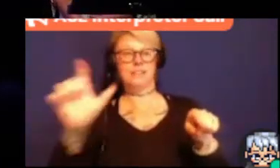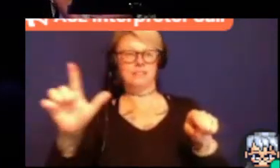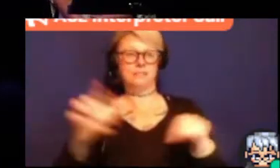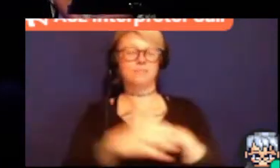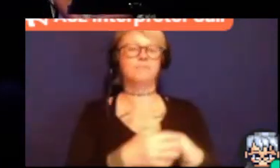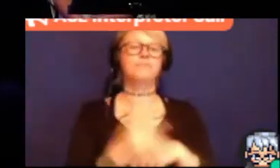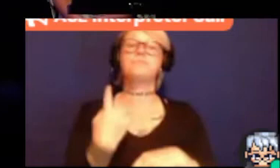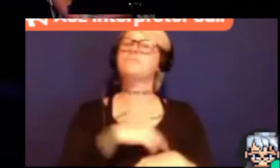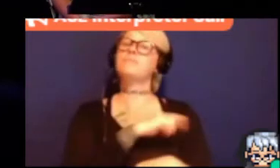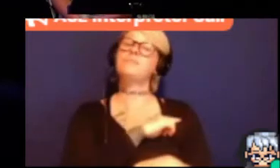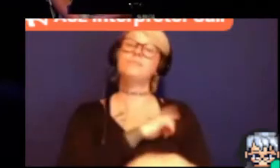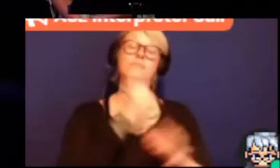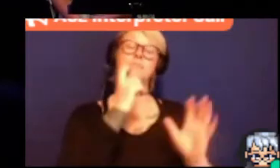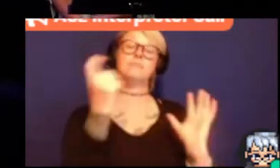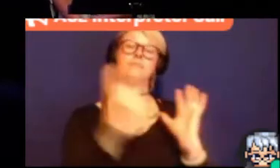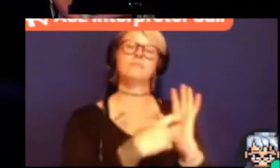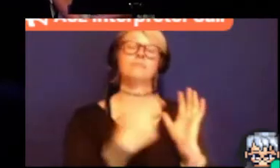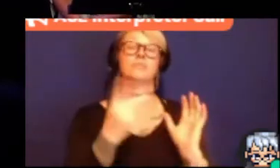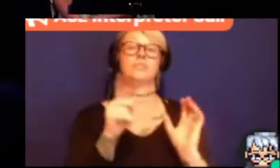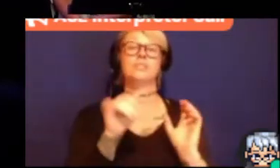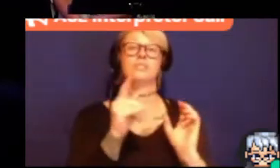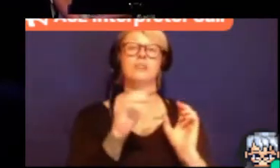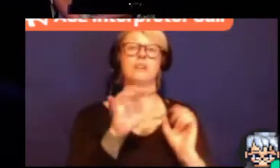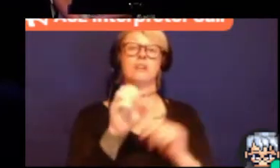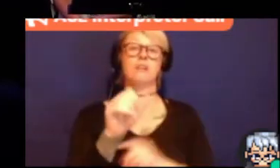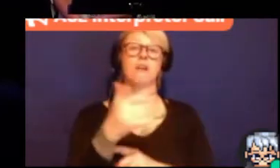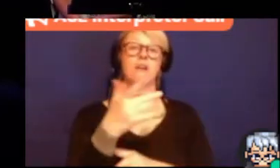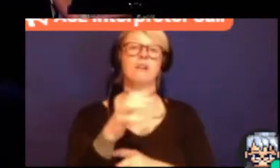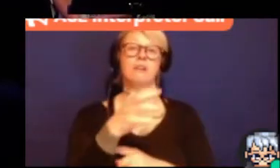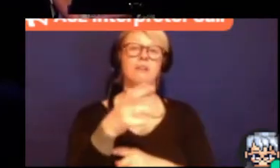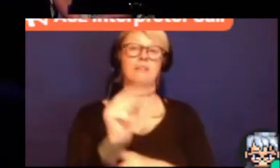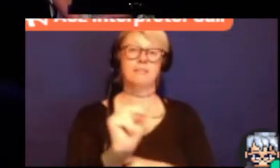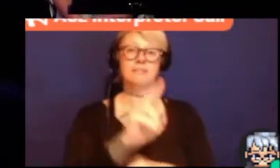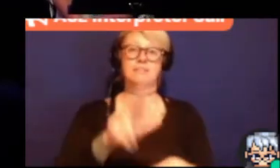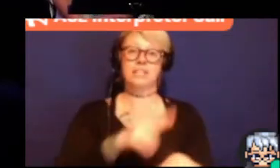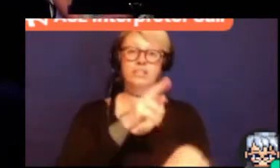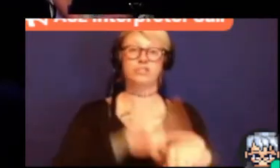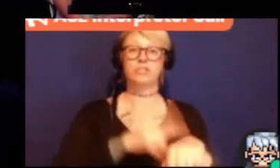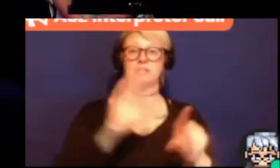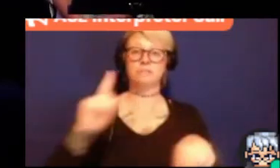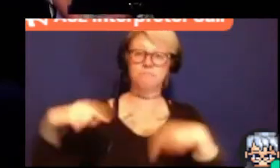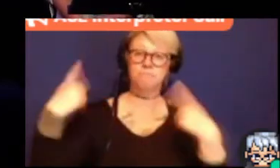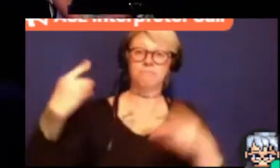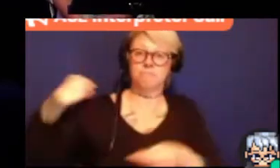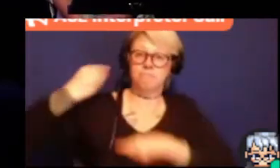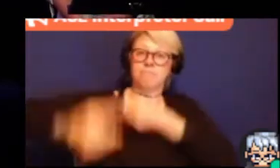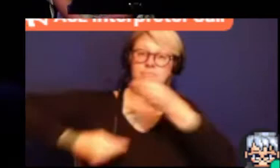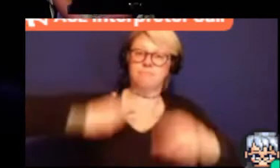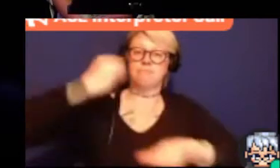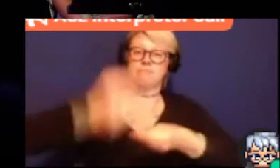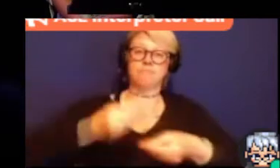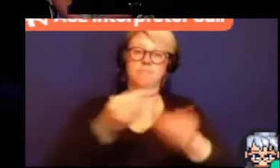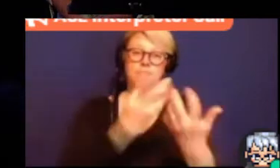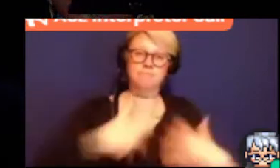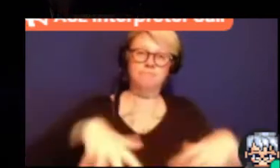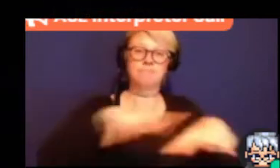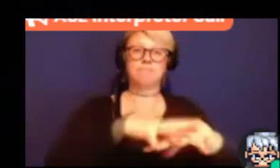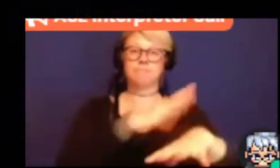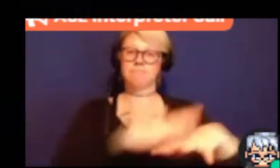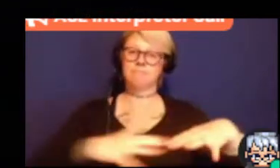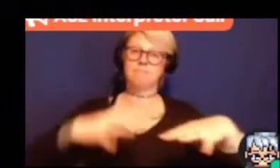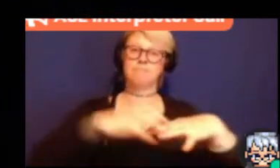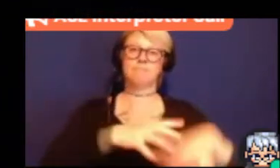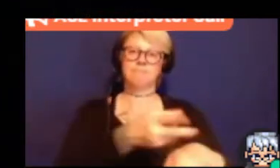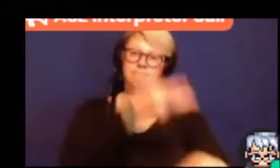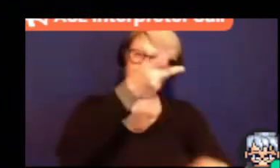Ganyankehaga Nation as the traditional and current custodians of these lands and waters, as well as the 10 other nations with deep roots